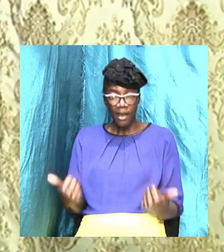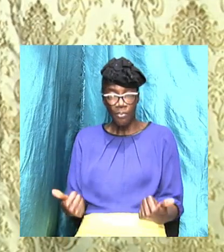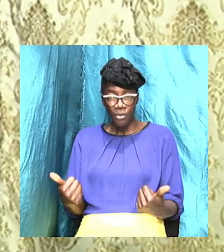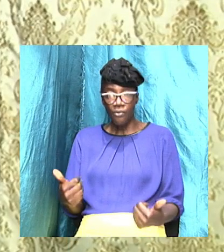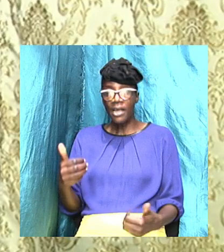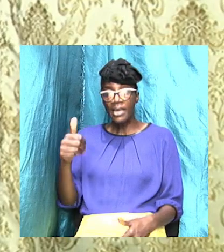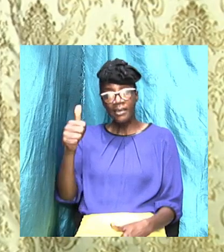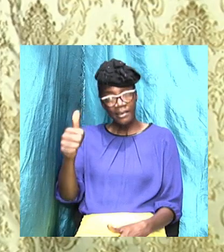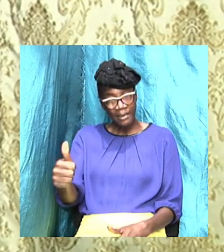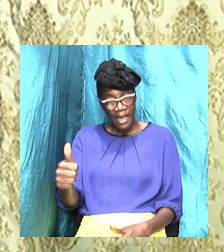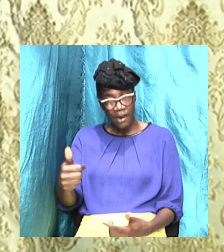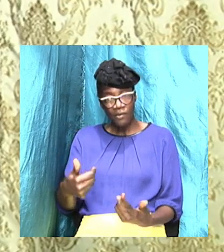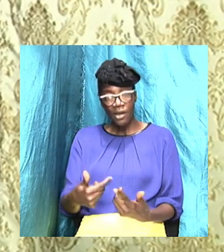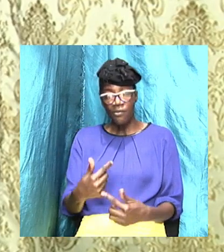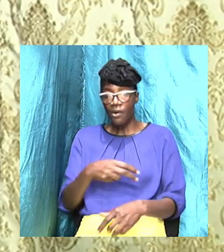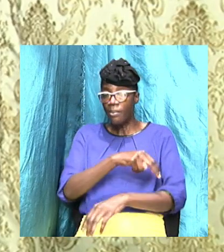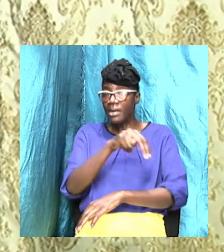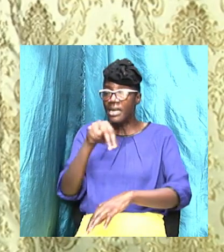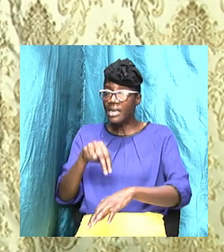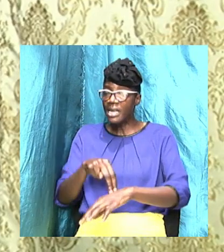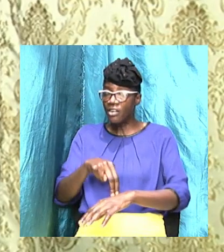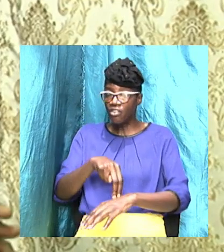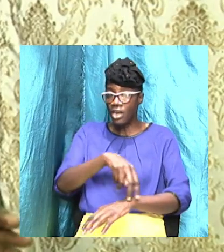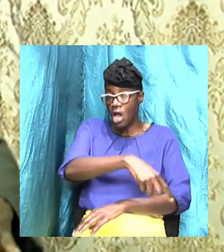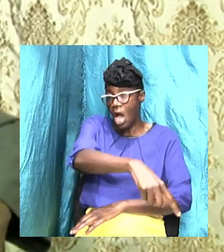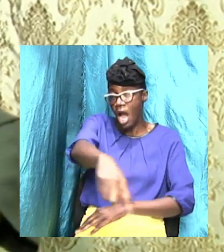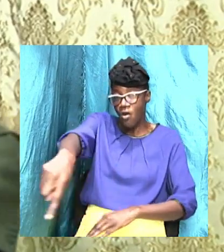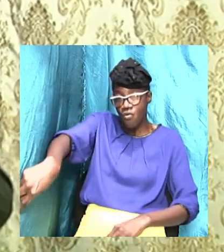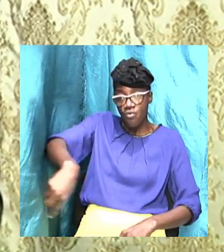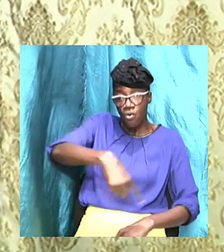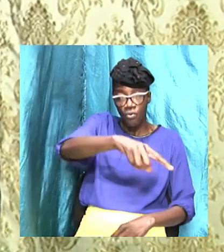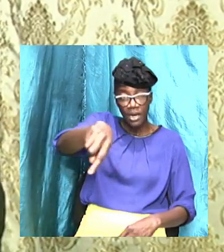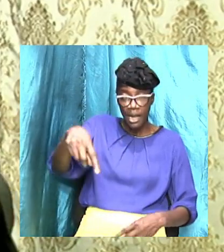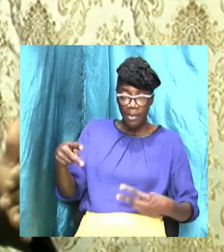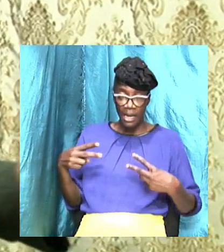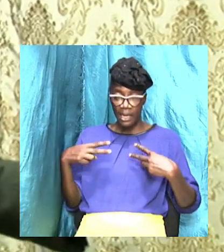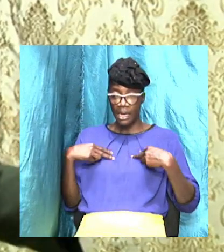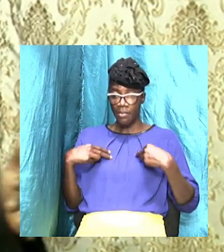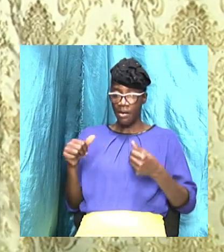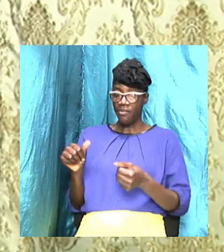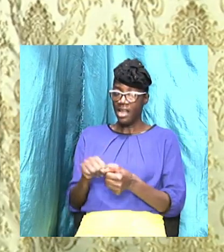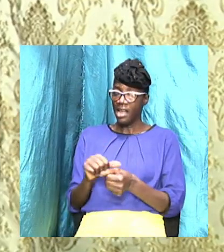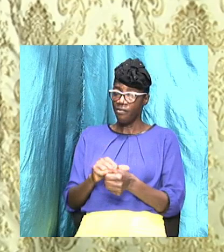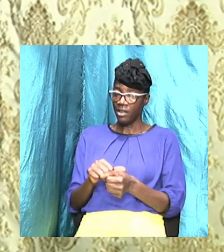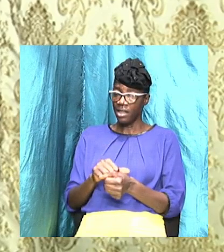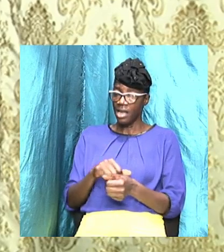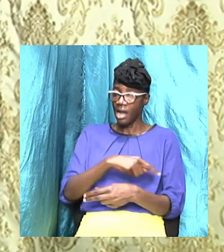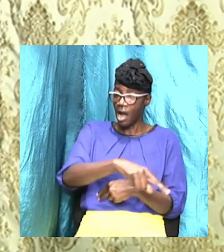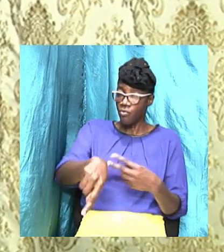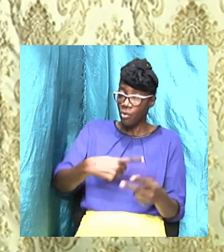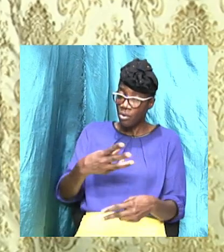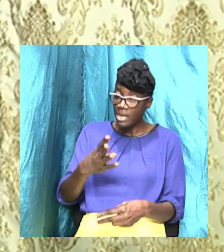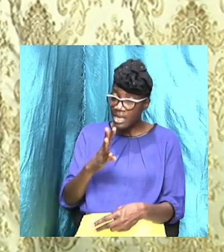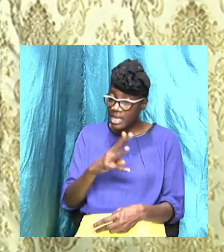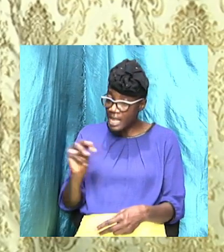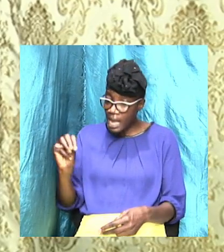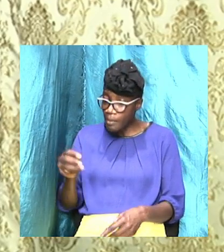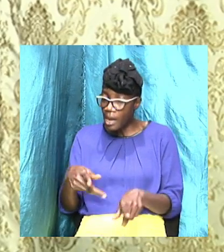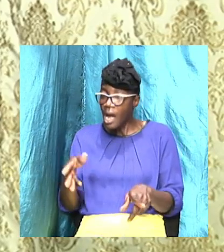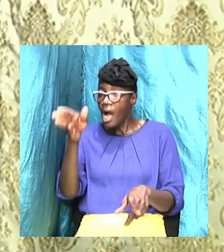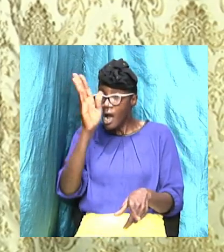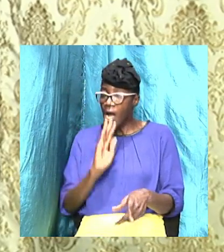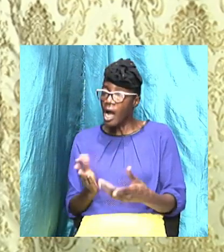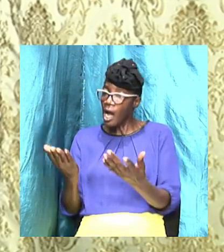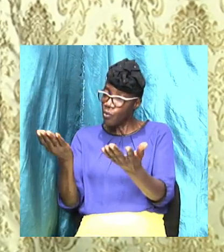themselves, amen, from the nations around them. They had everything like the nations around them, but God wanted them to